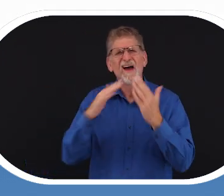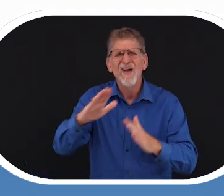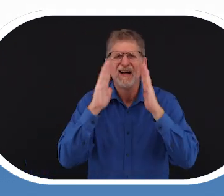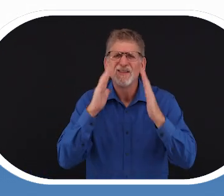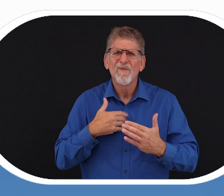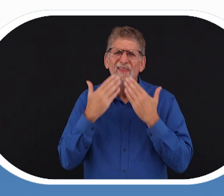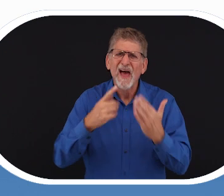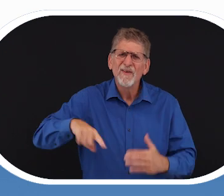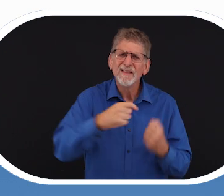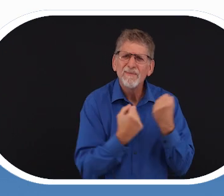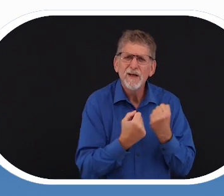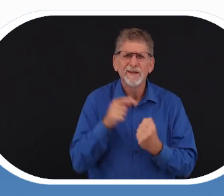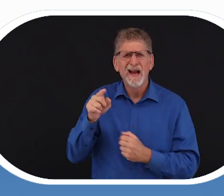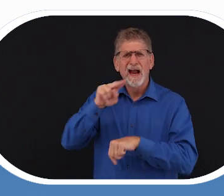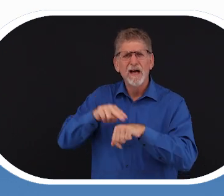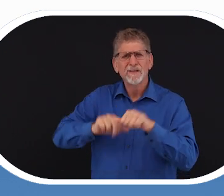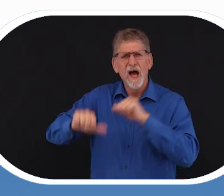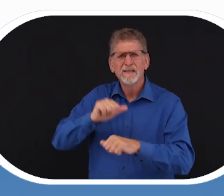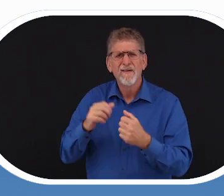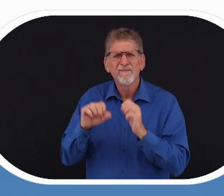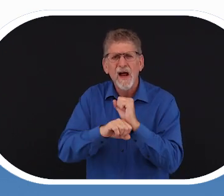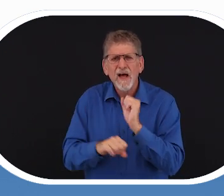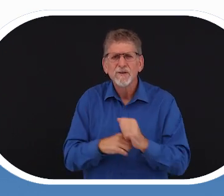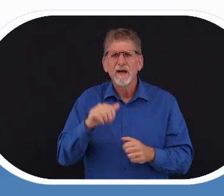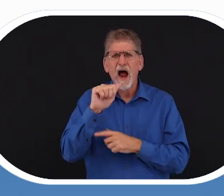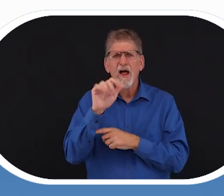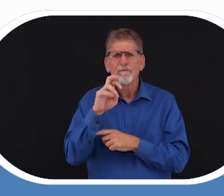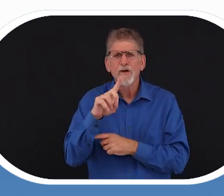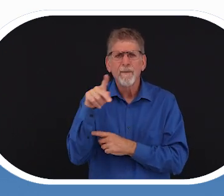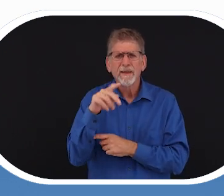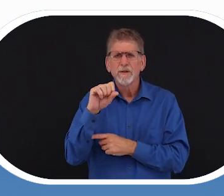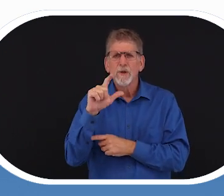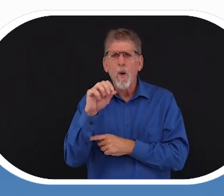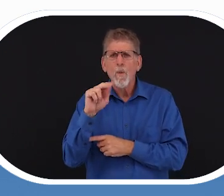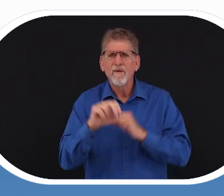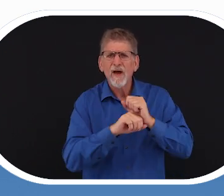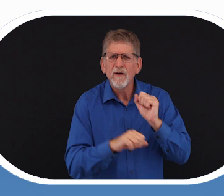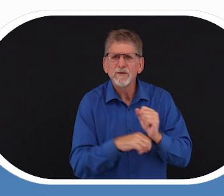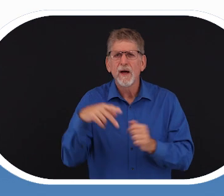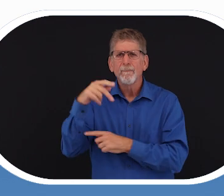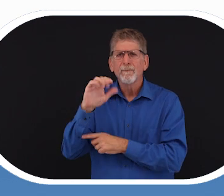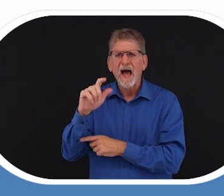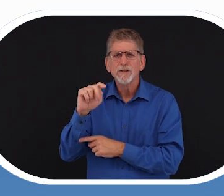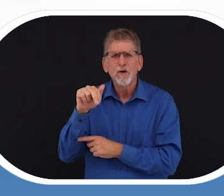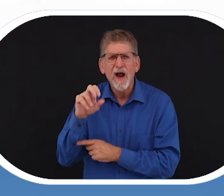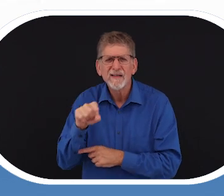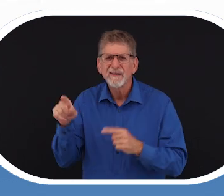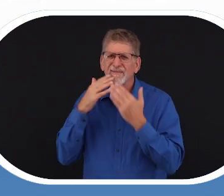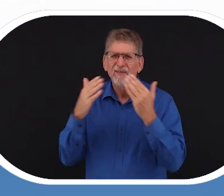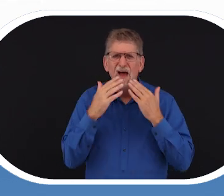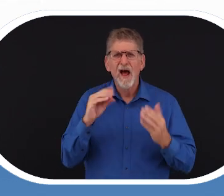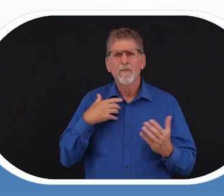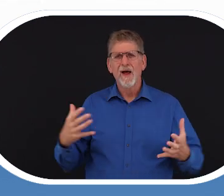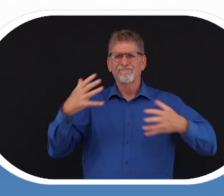to thank you to our sponsors, specifically the National Science Foundation, the Alfred P. Sloan Foundation, and PacTrans. And